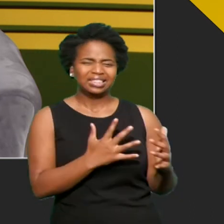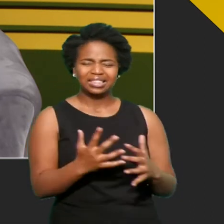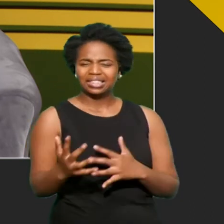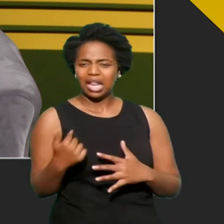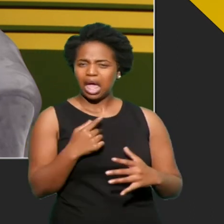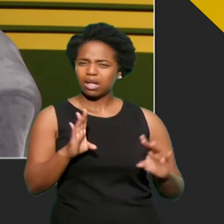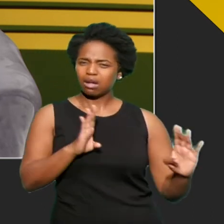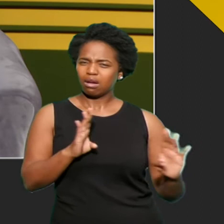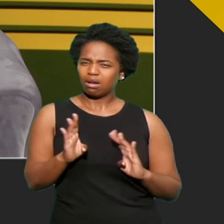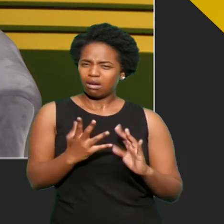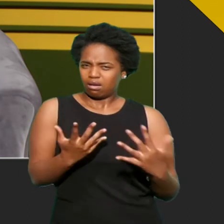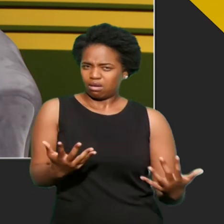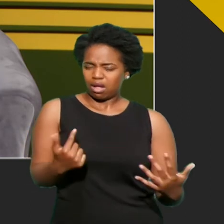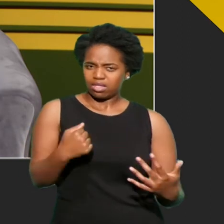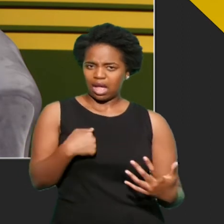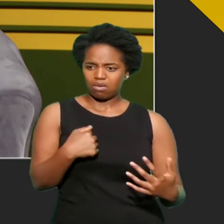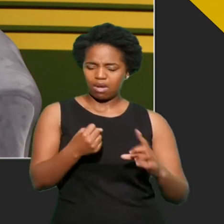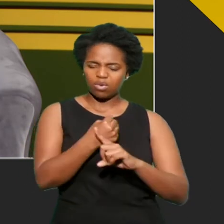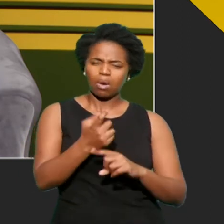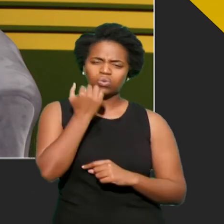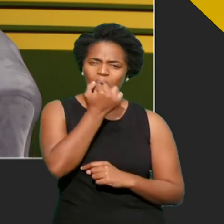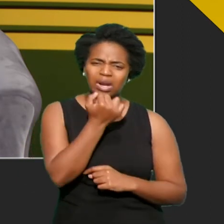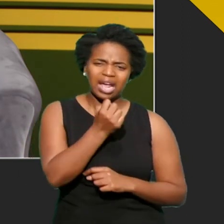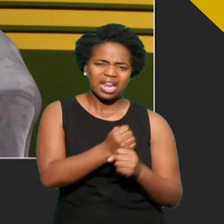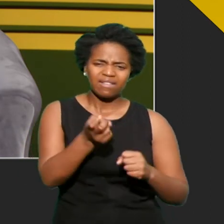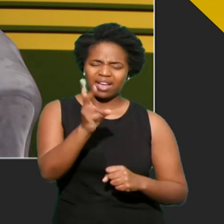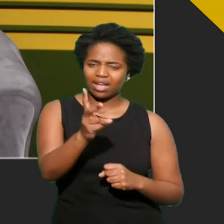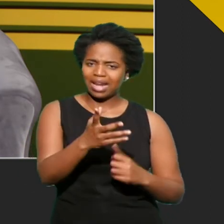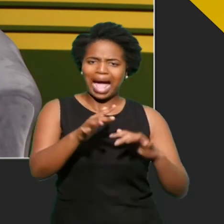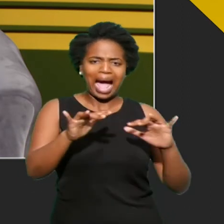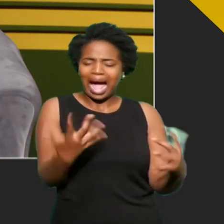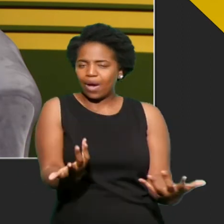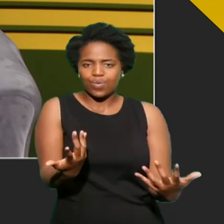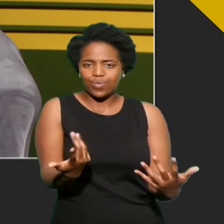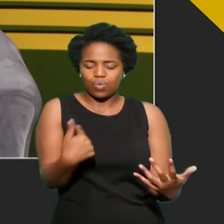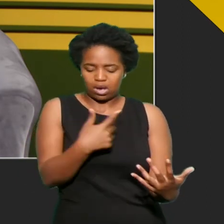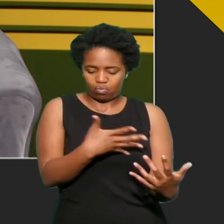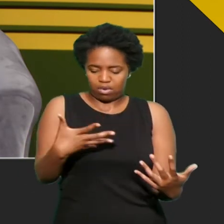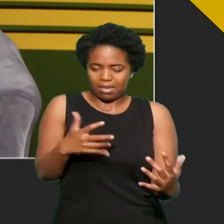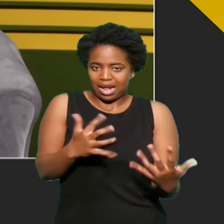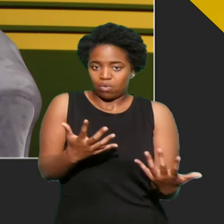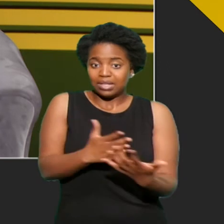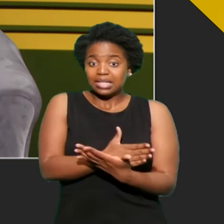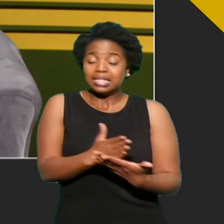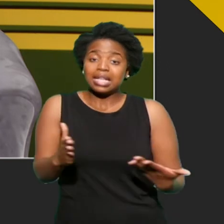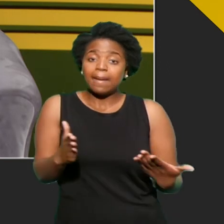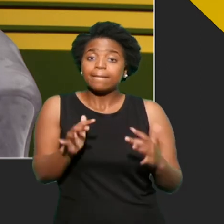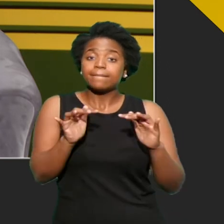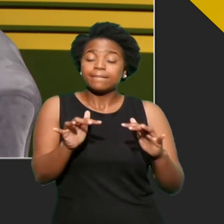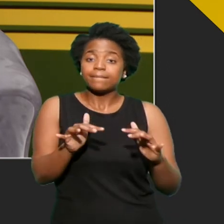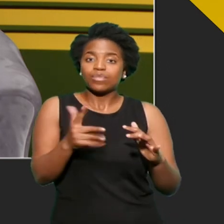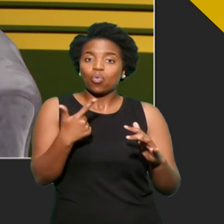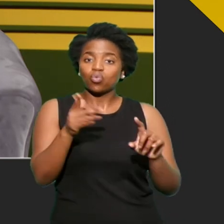behavior modification that comes with this abuse or this pattern of abuse. But now we do get in some instances where